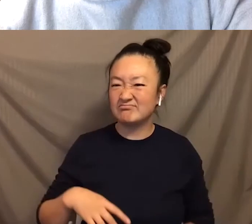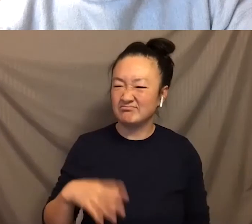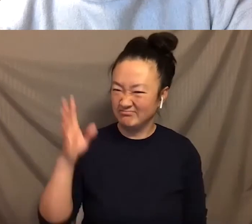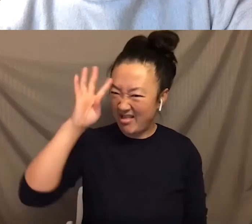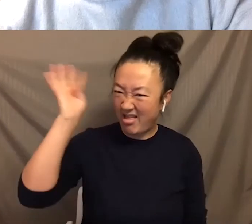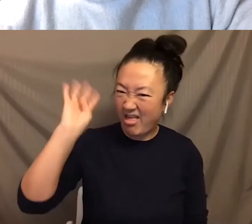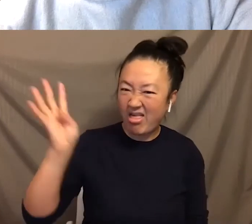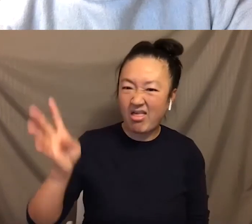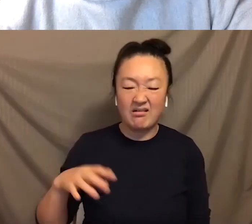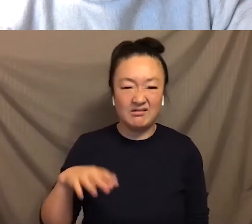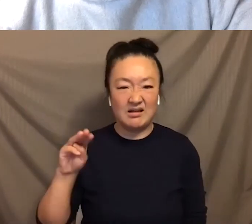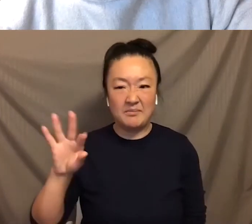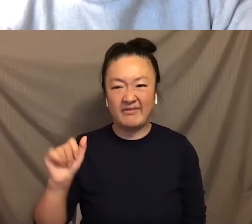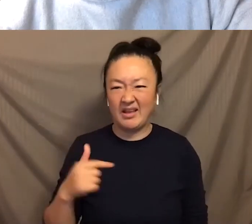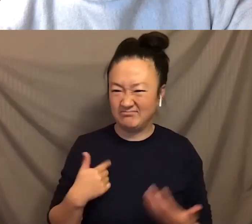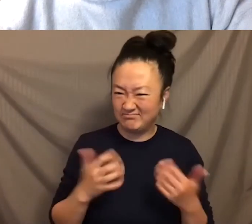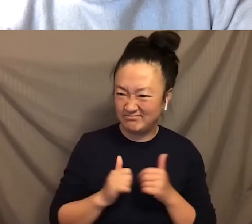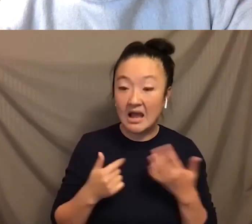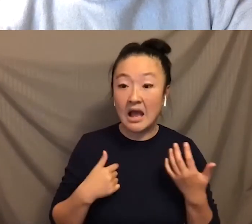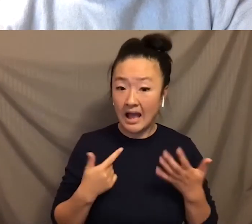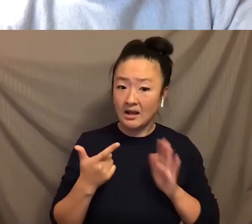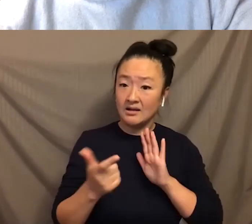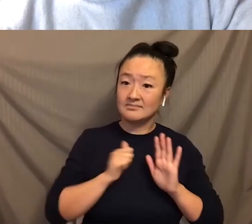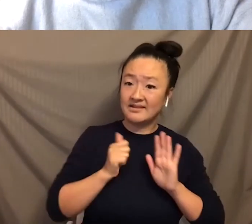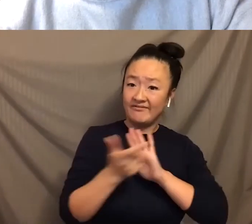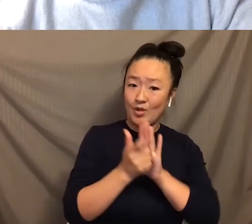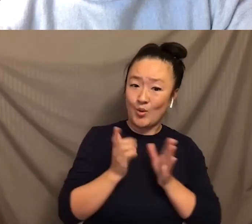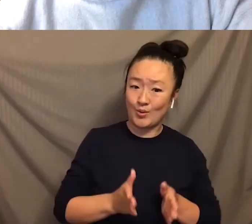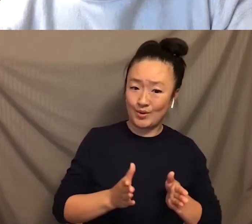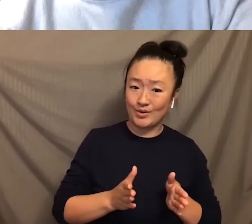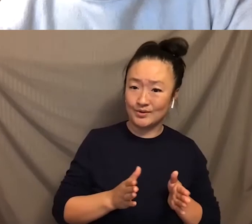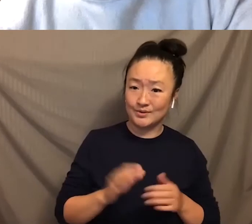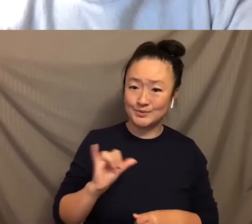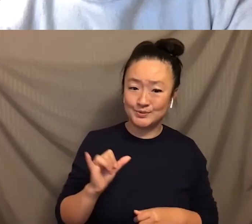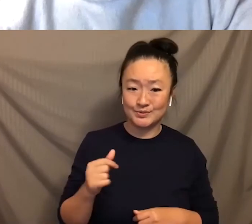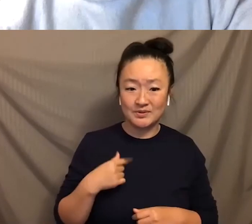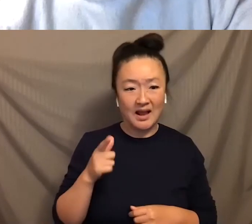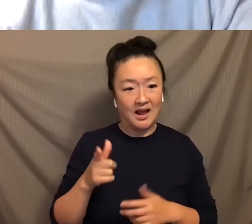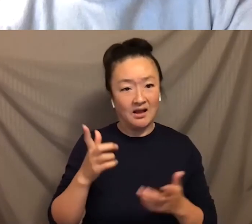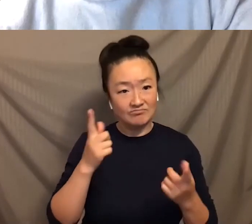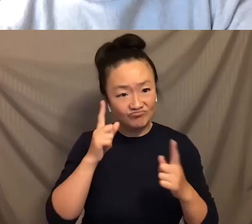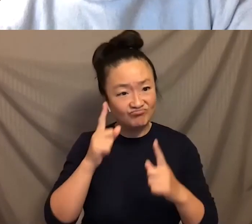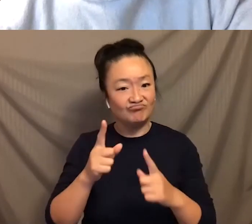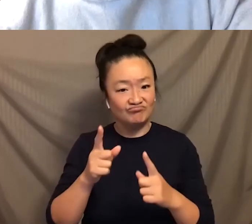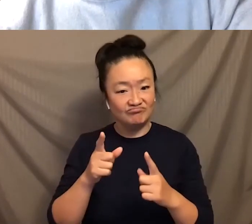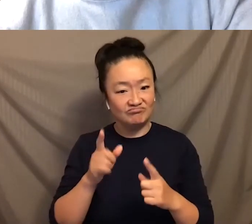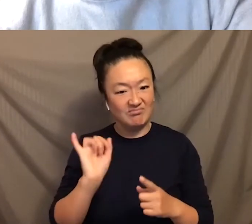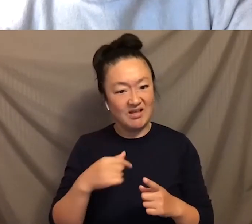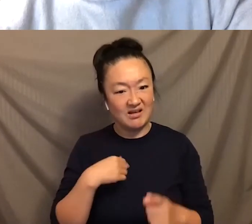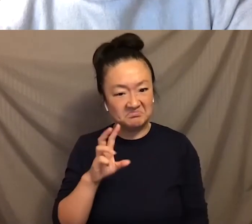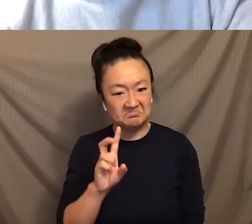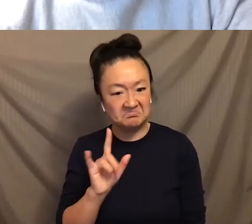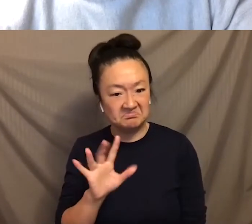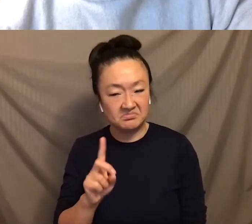was like, I'm a lawyer too. That's what I went and did, right? And so for me,